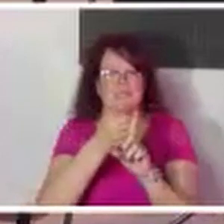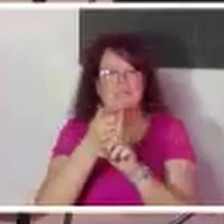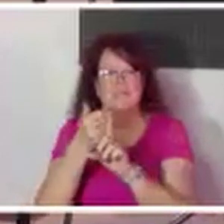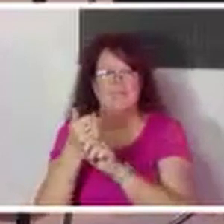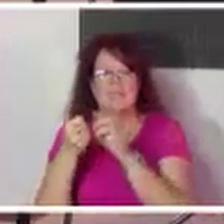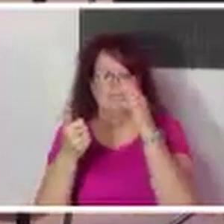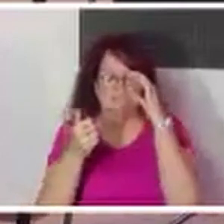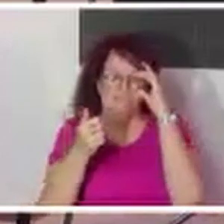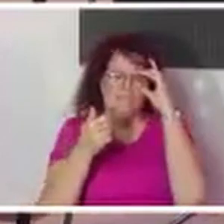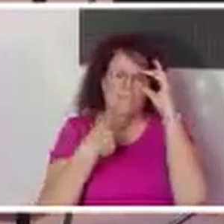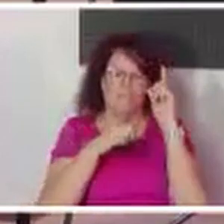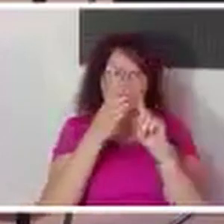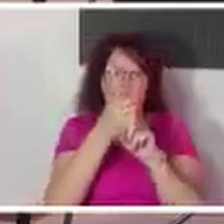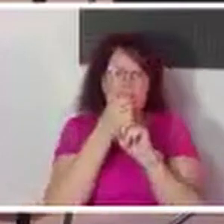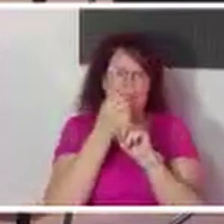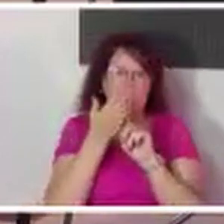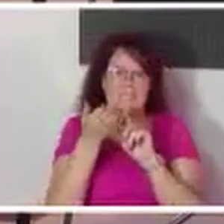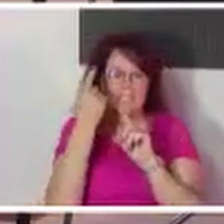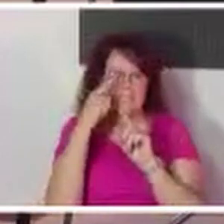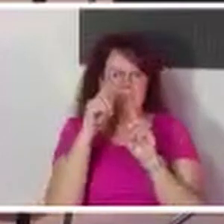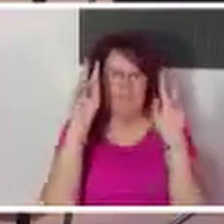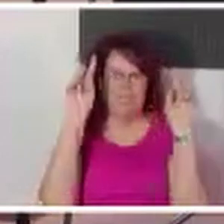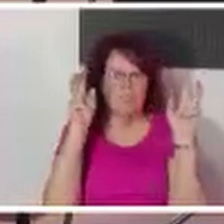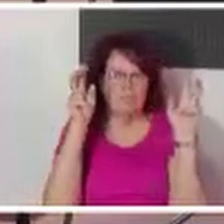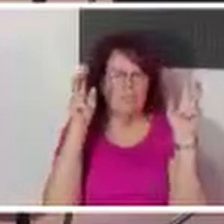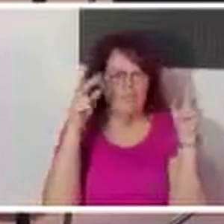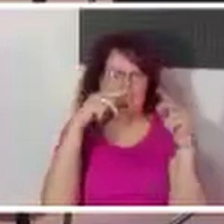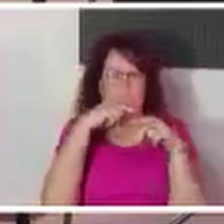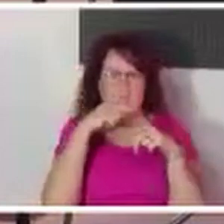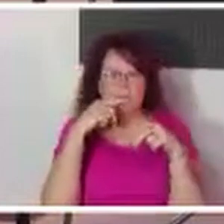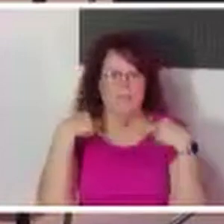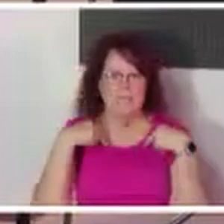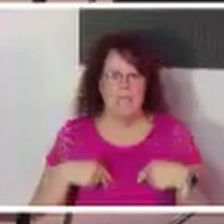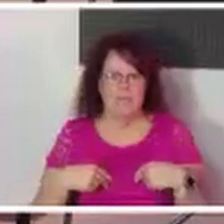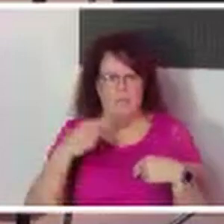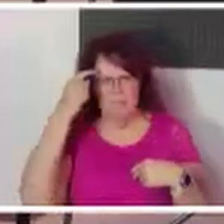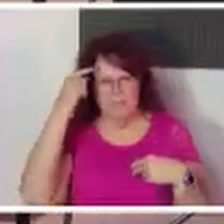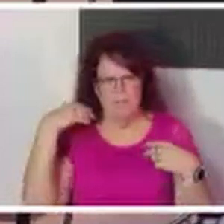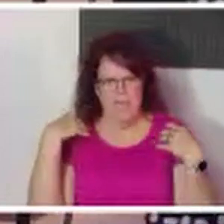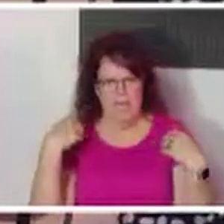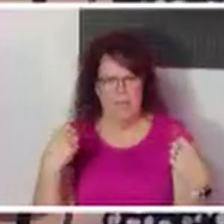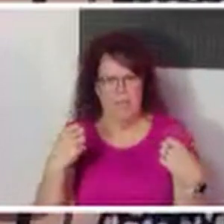arresting people for things that are issues of public health or issues of mental health or poverty or whatever else.